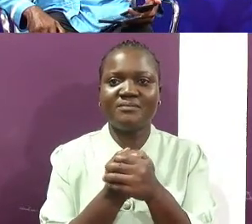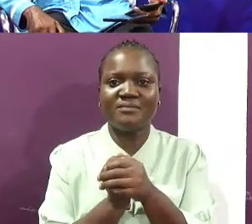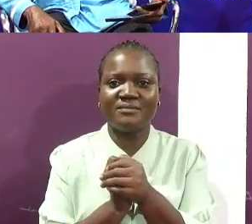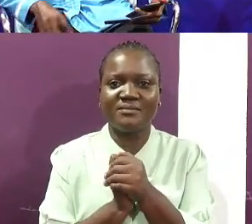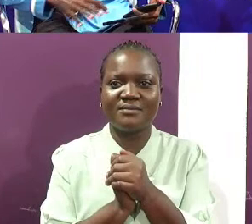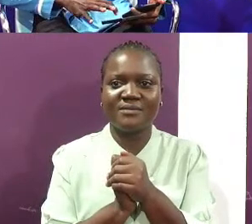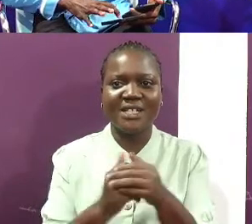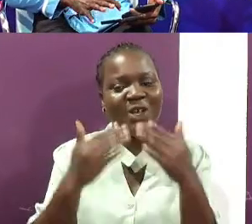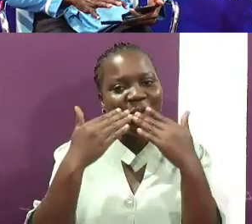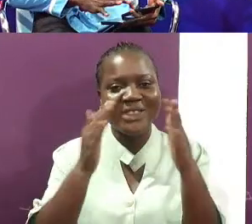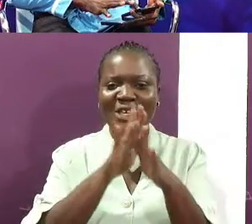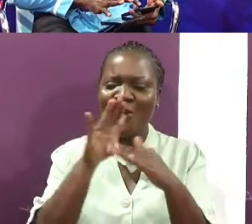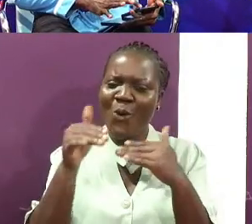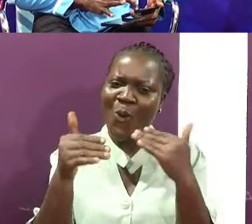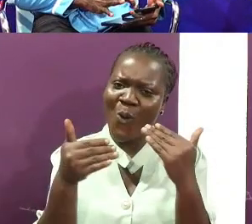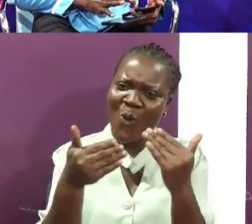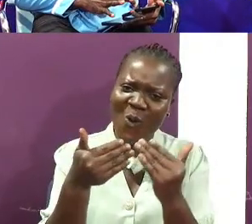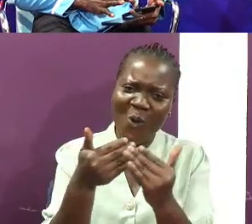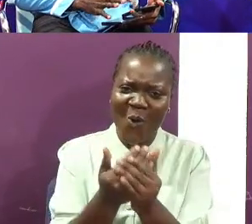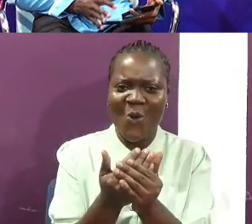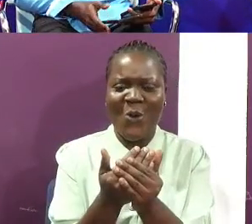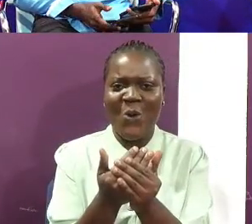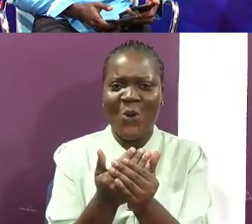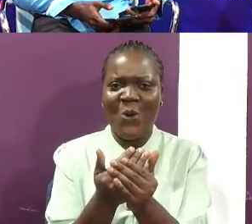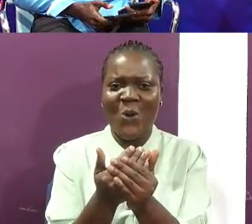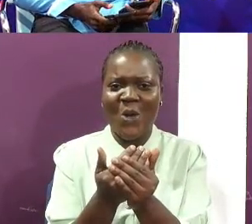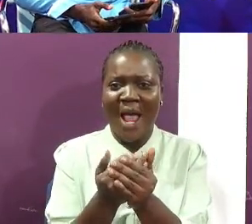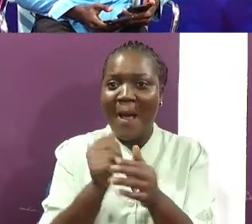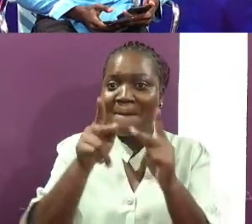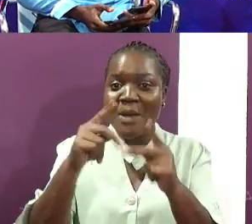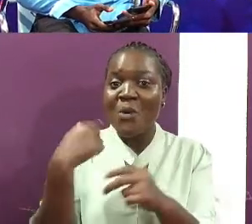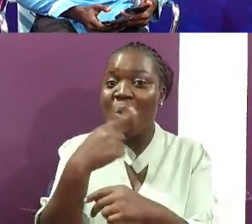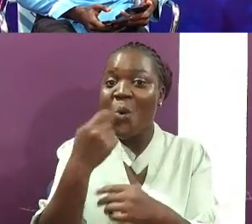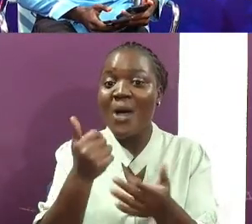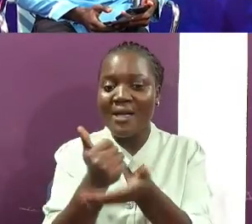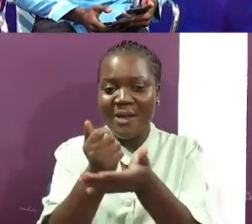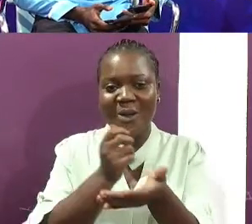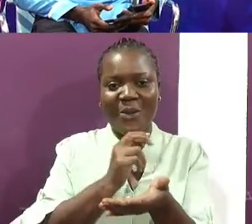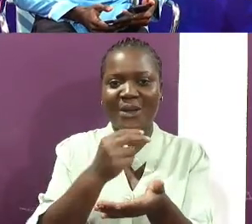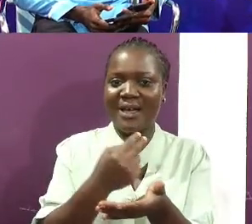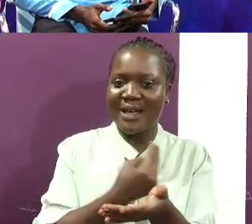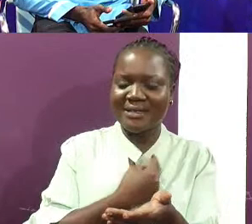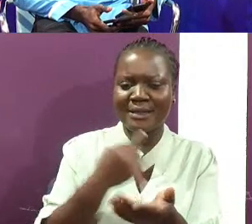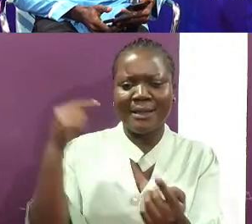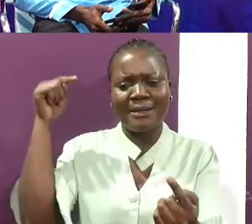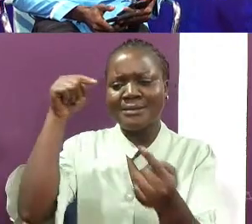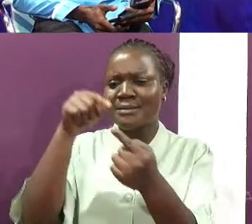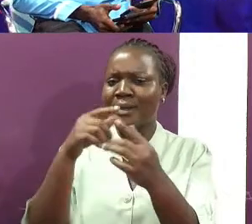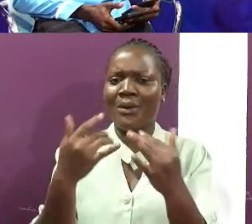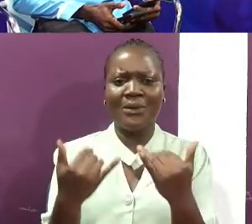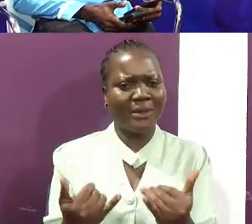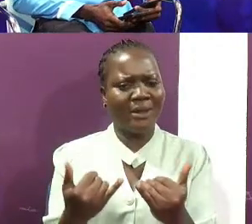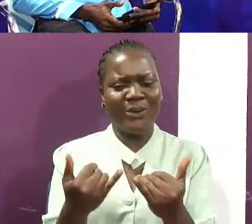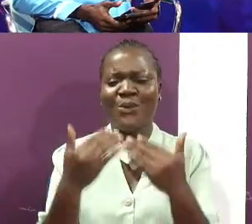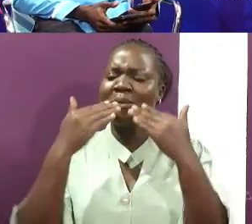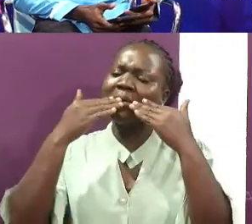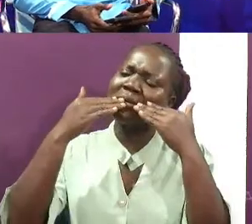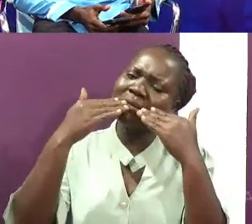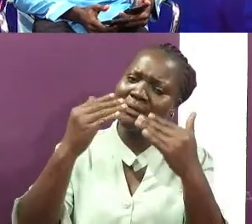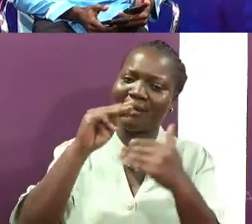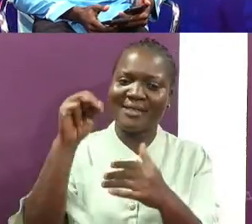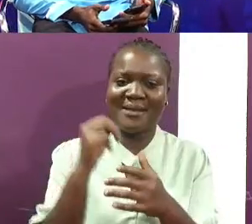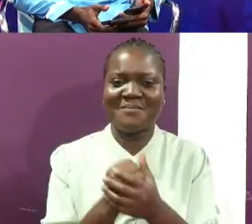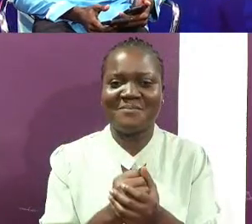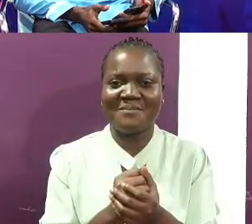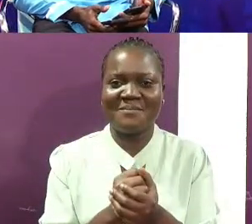Meda Muina, I say, it's true. Yen sponsors, our moon, a boy, emerge mediano, it's me a course. No, you better or